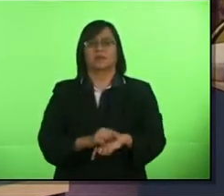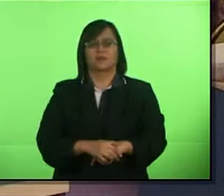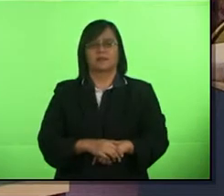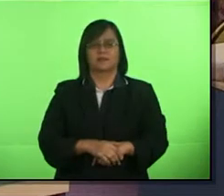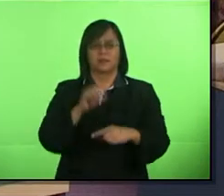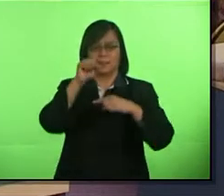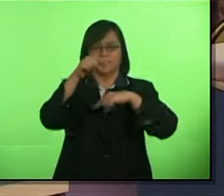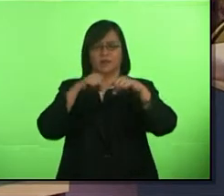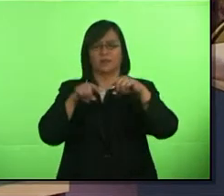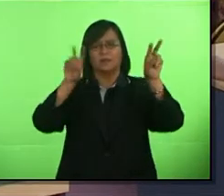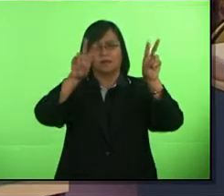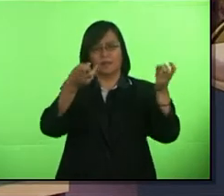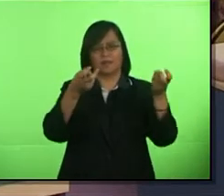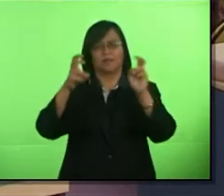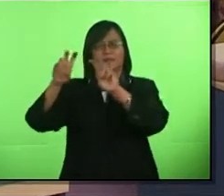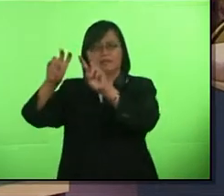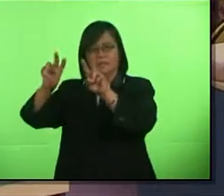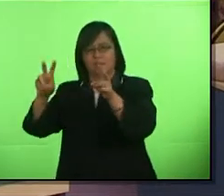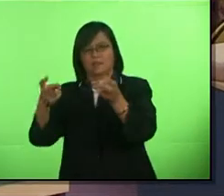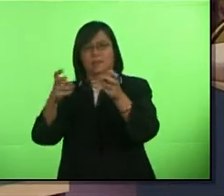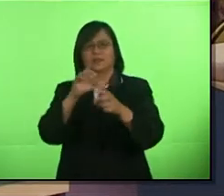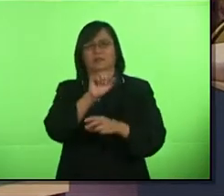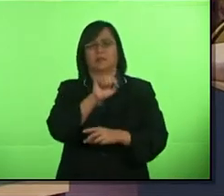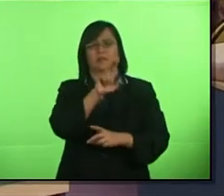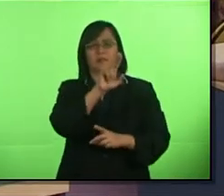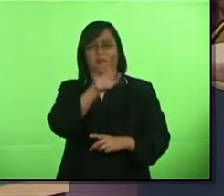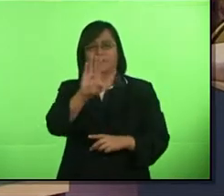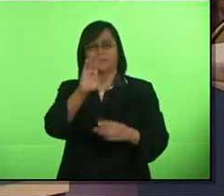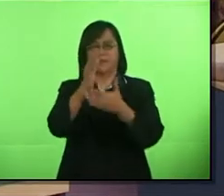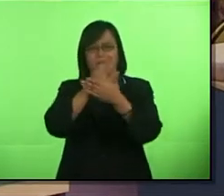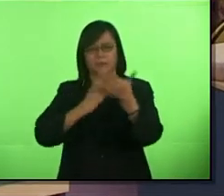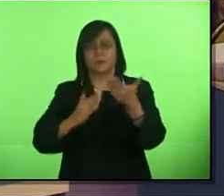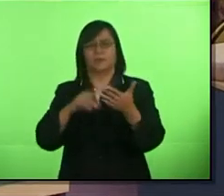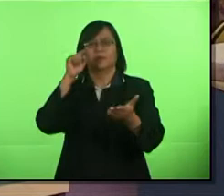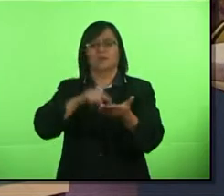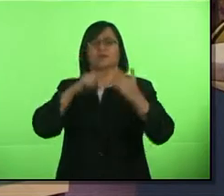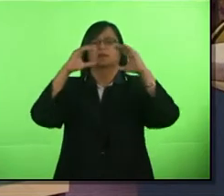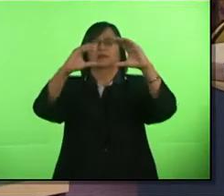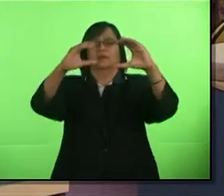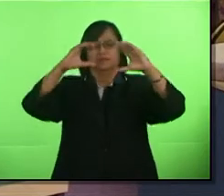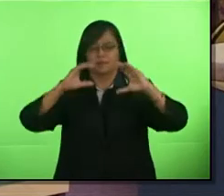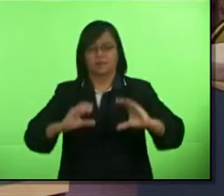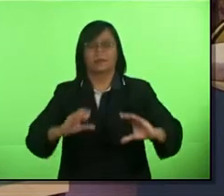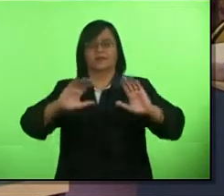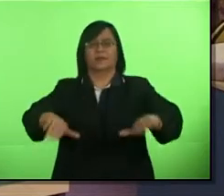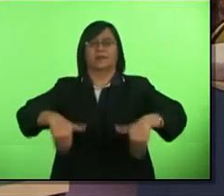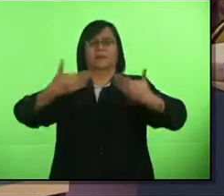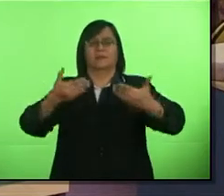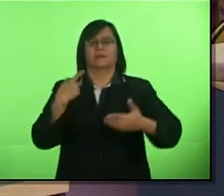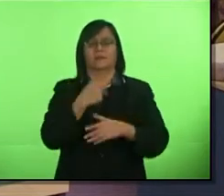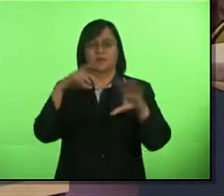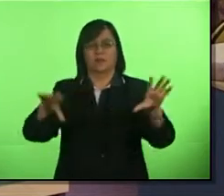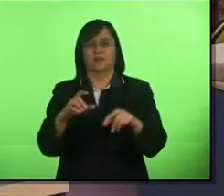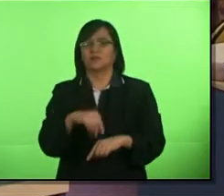subsections kan? Maybe subsections as another one. Okay. Ini cara. How you do it.